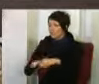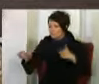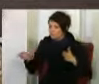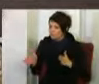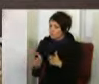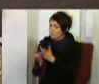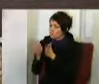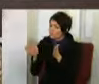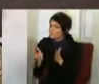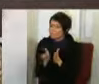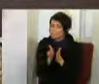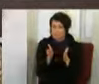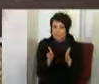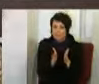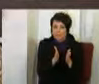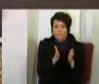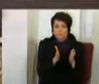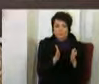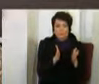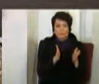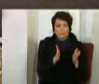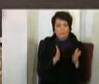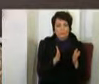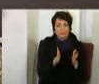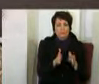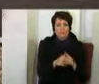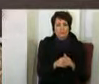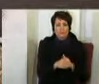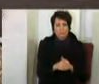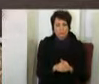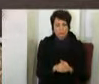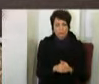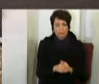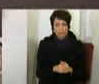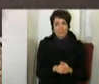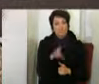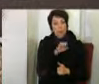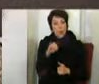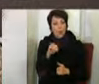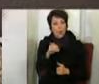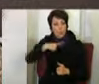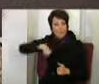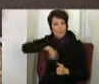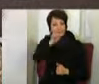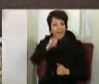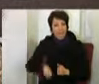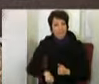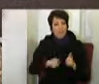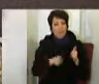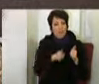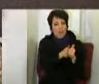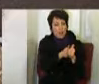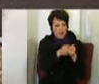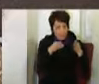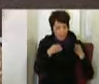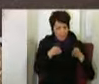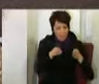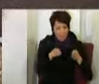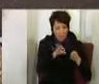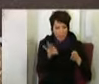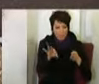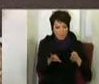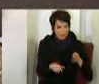encouragement, without coming to us this day, so that we might follow in the pathway